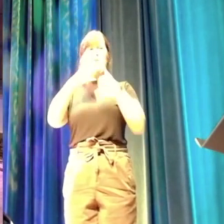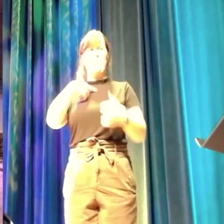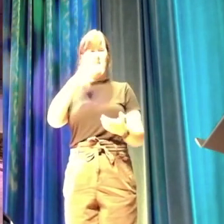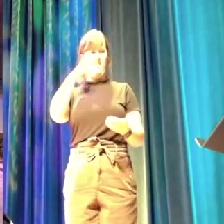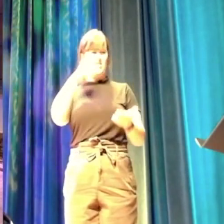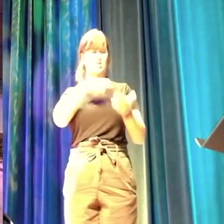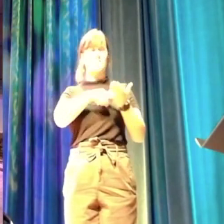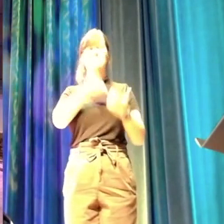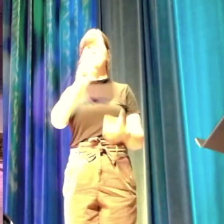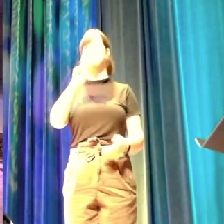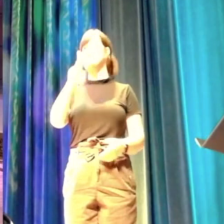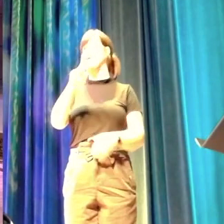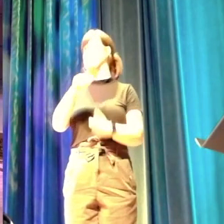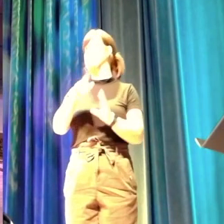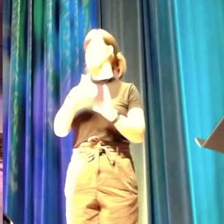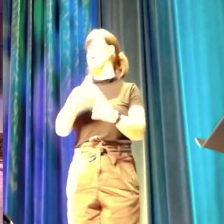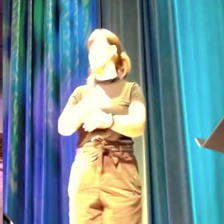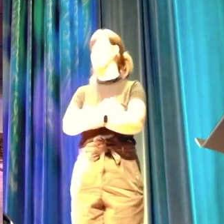mail,